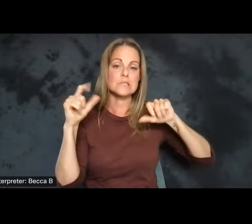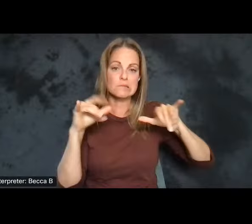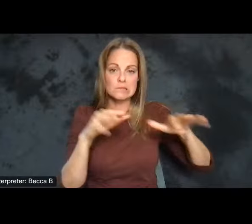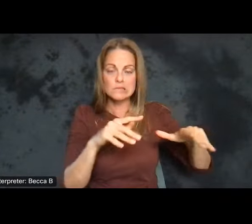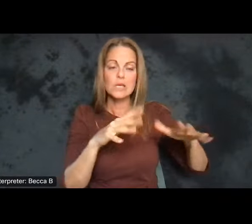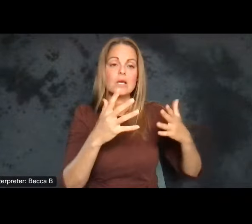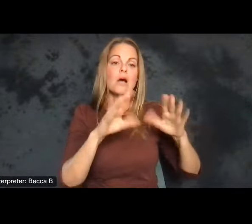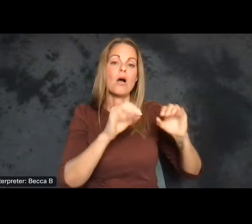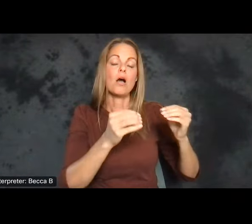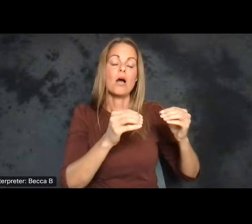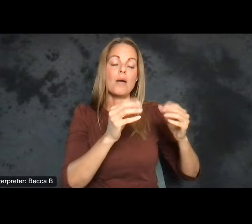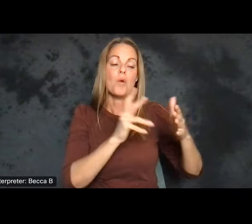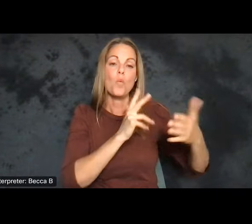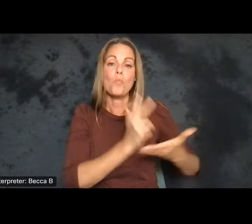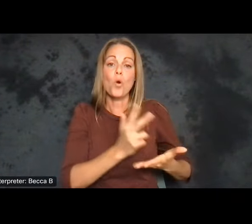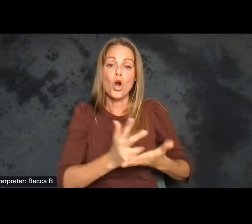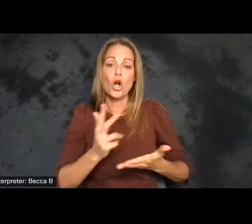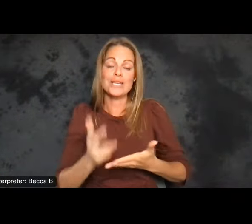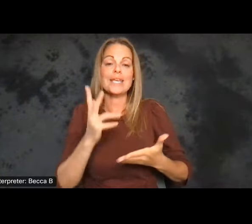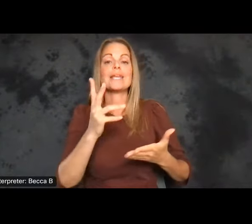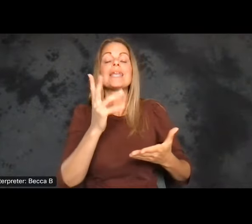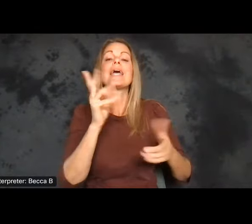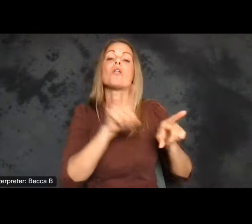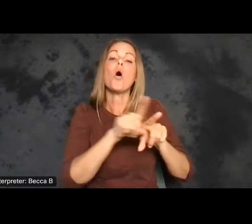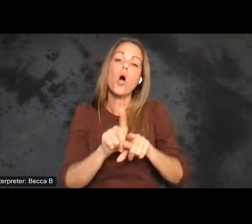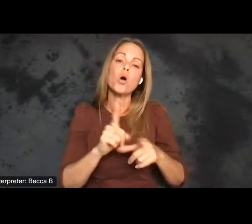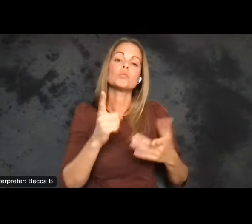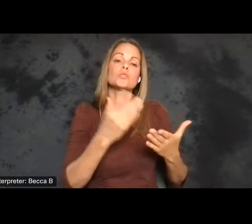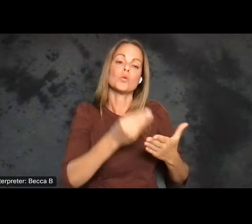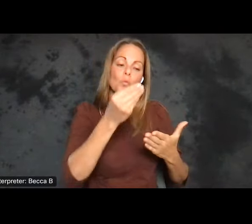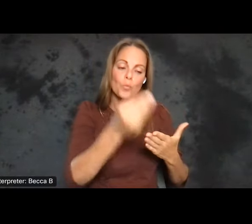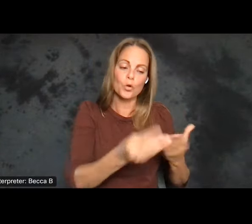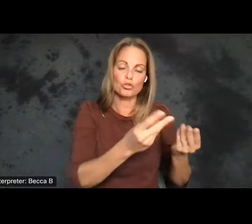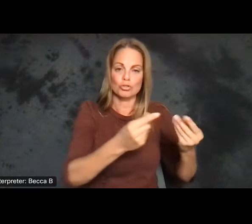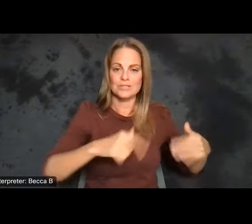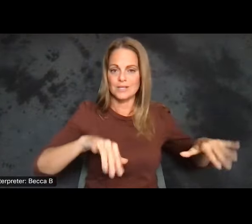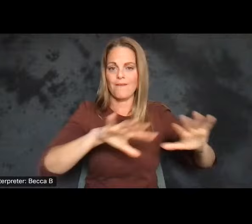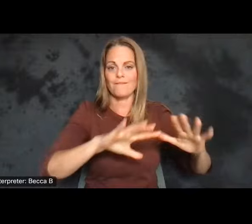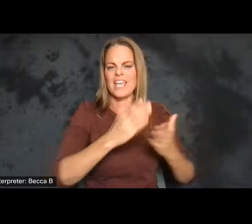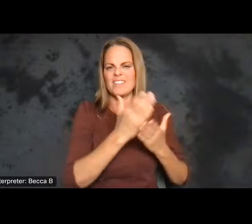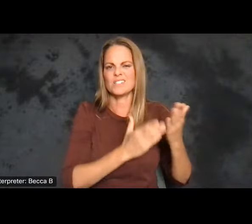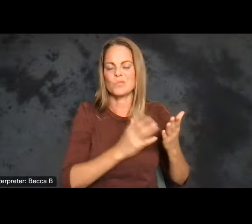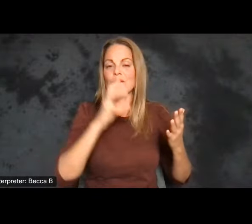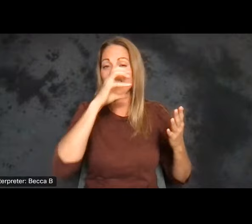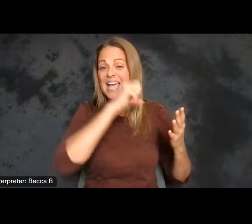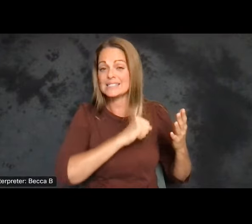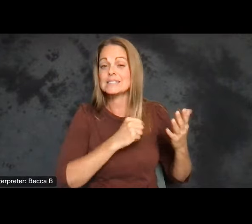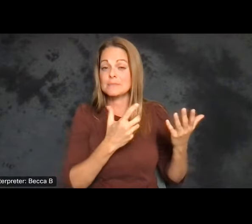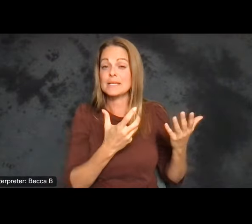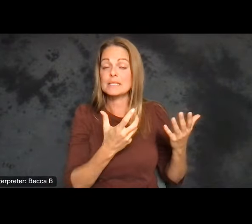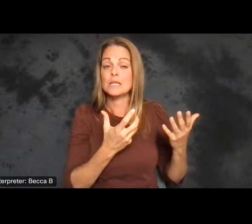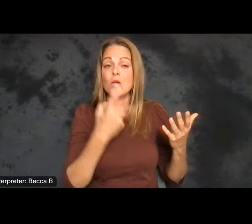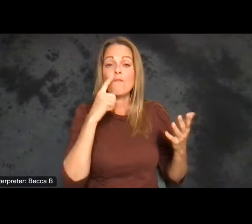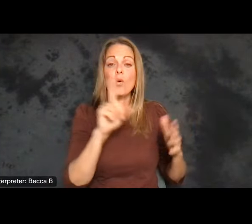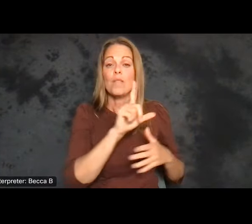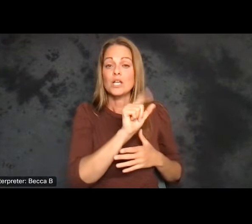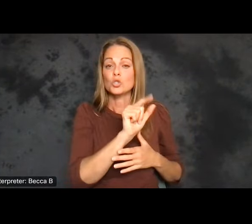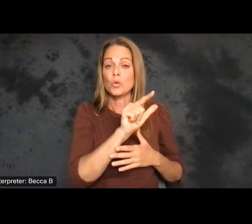parking, and includes the purchase of land. So that was part of the estimate that was provided as part of that